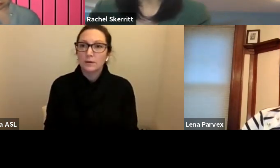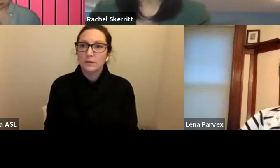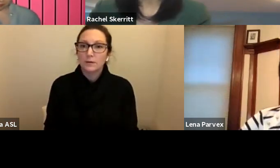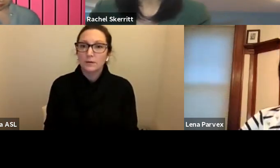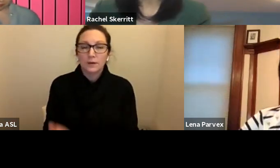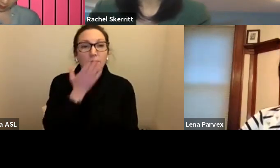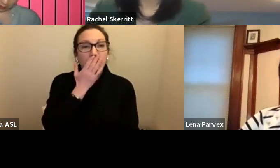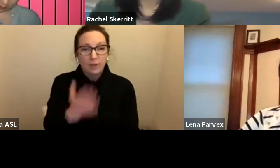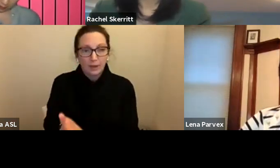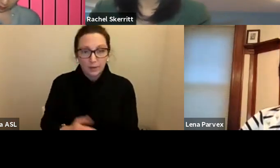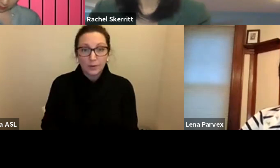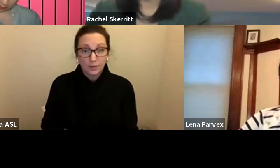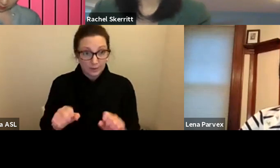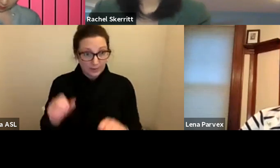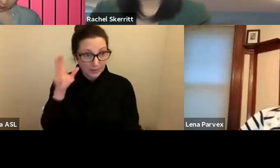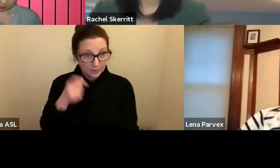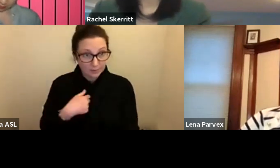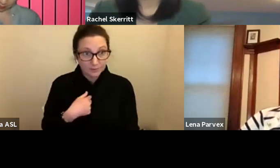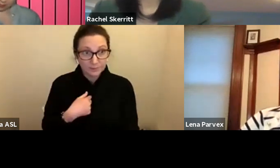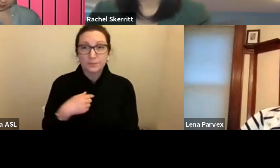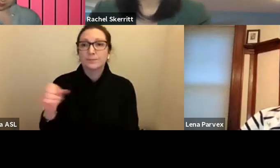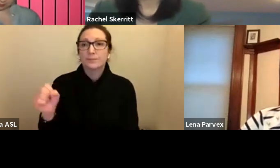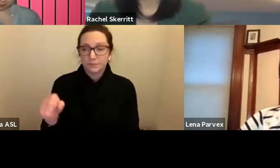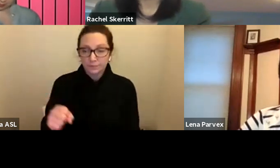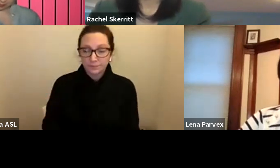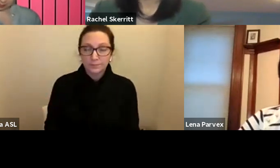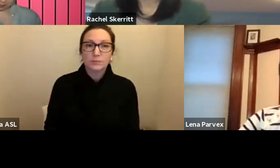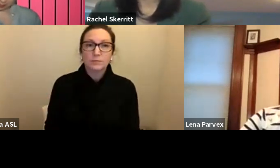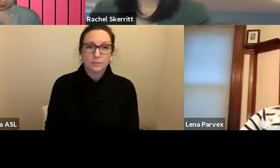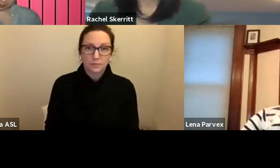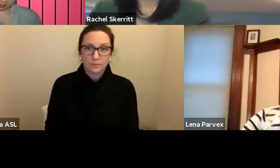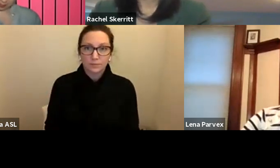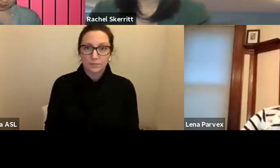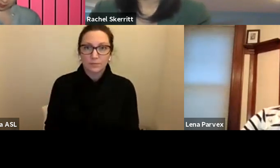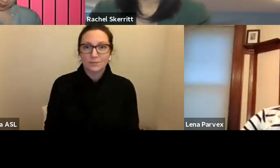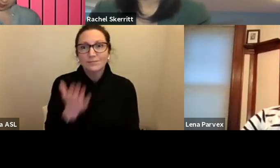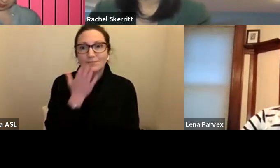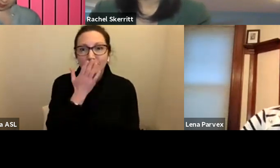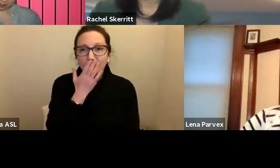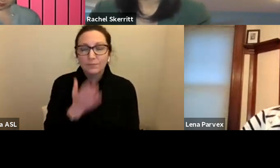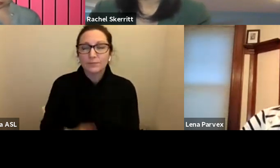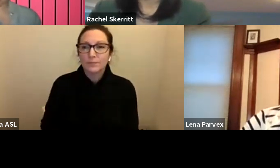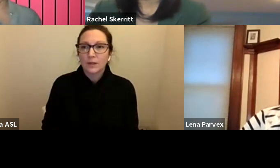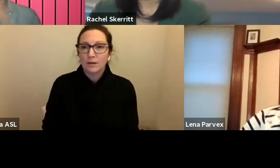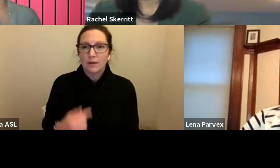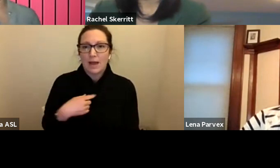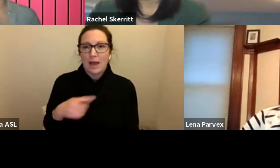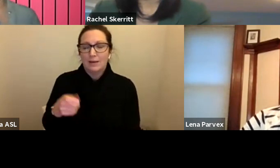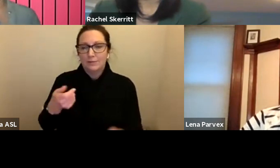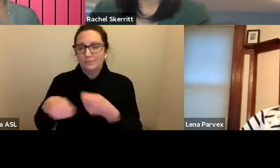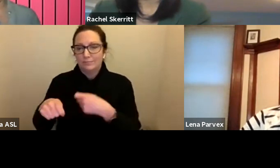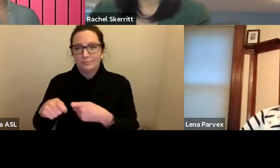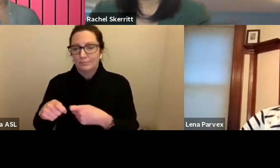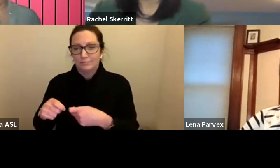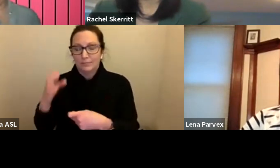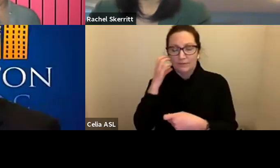Thank you very much. Can you all hear me now? We can hear you. Thank you. Oh, thank you. I had to switch to my phone. I don't know what